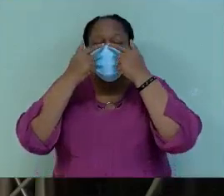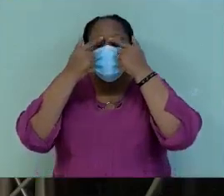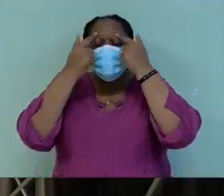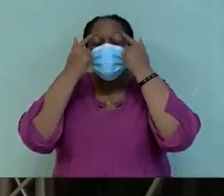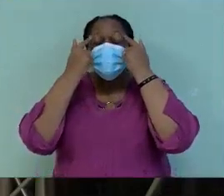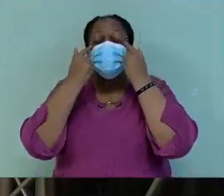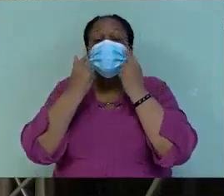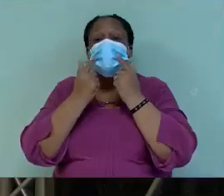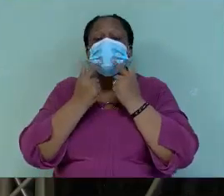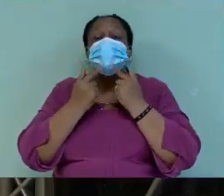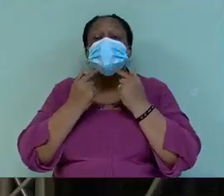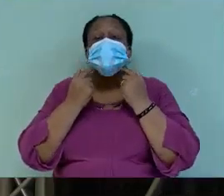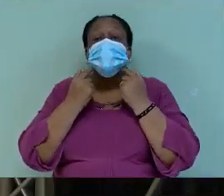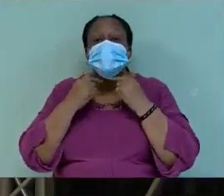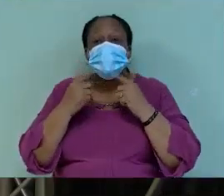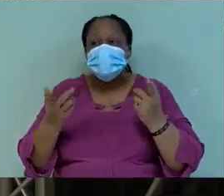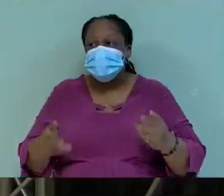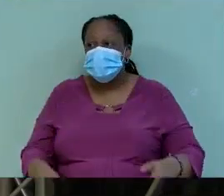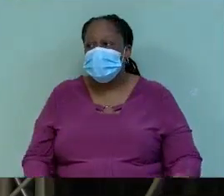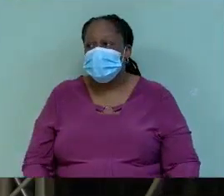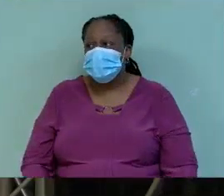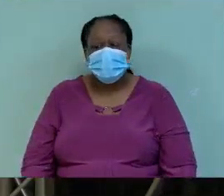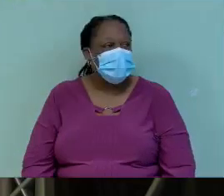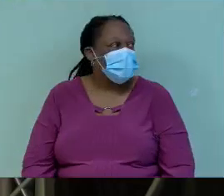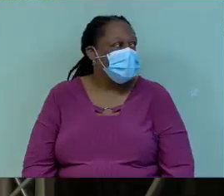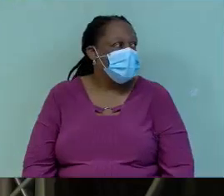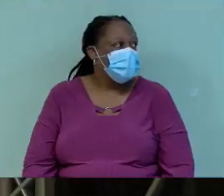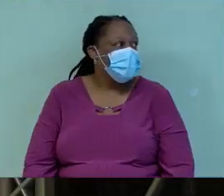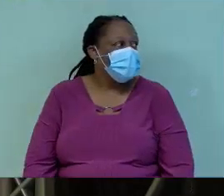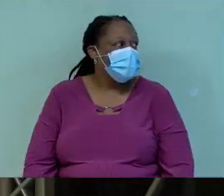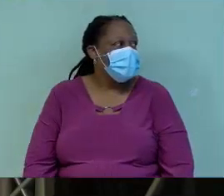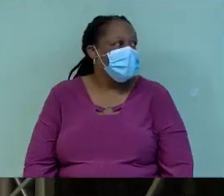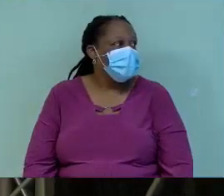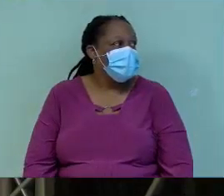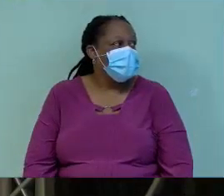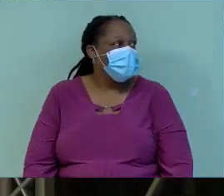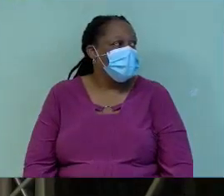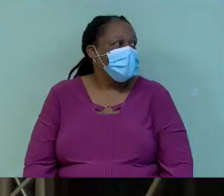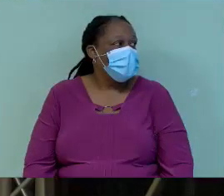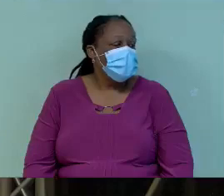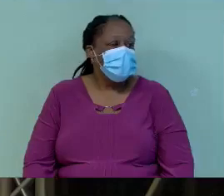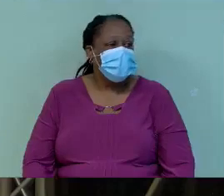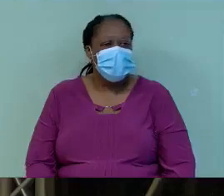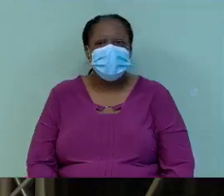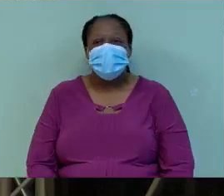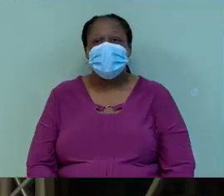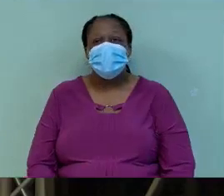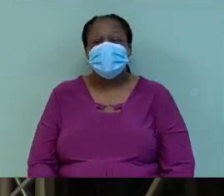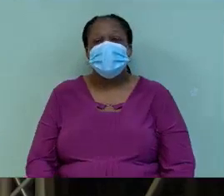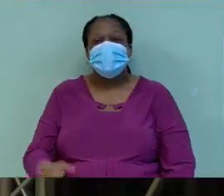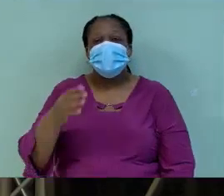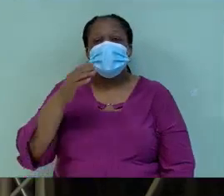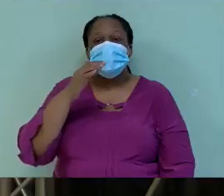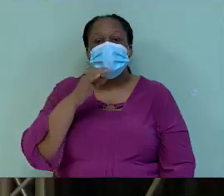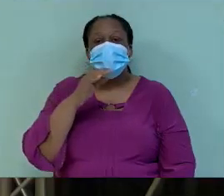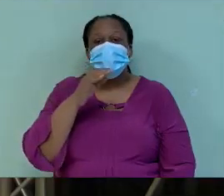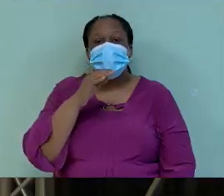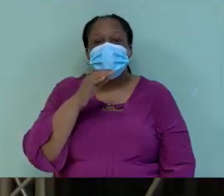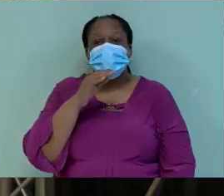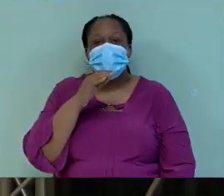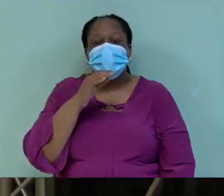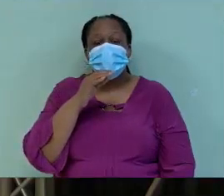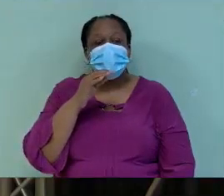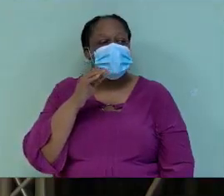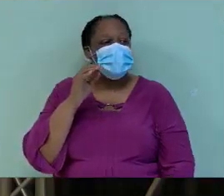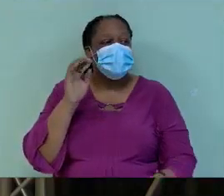For a moment, I thought people were seeking clarity whether or not they should wear their mask over their eyes. Of course, we know that is not